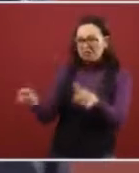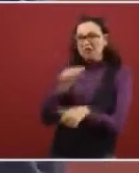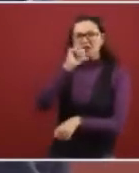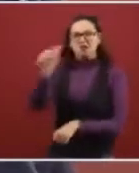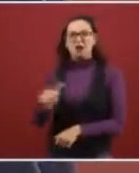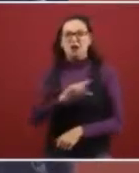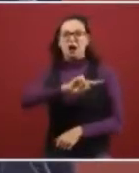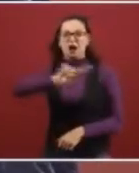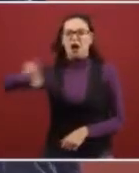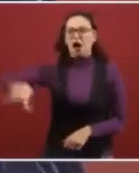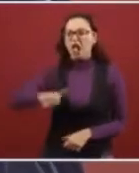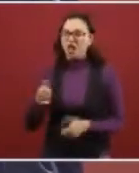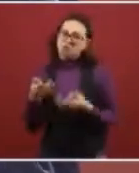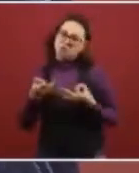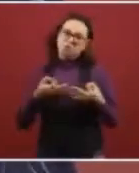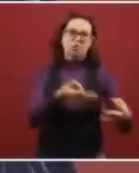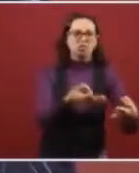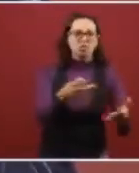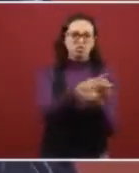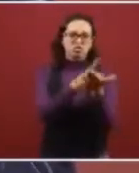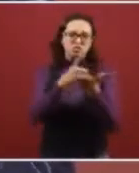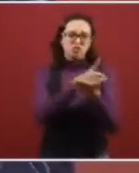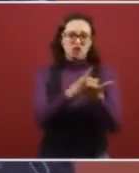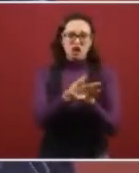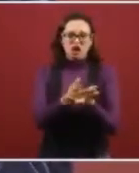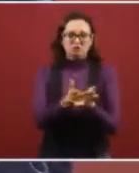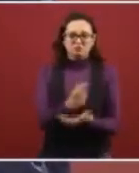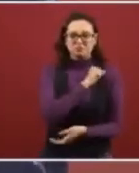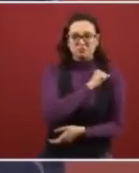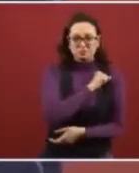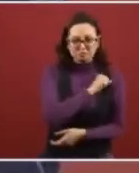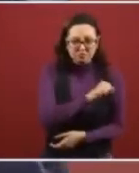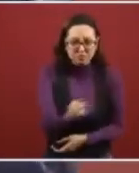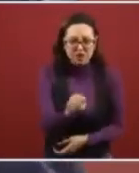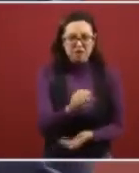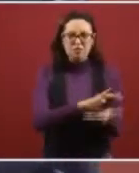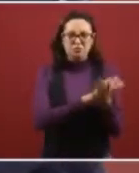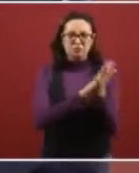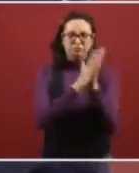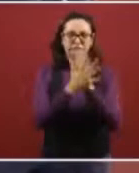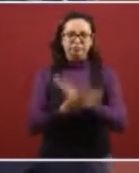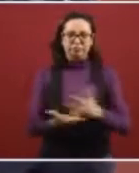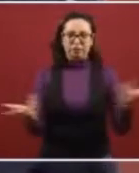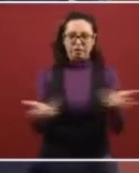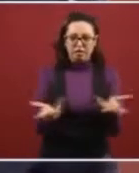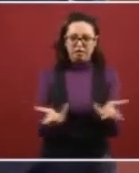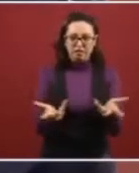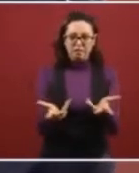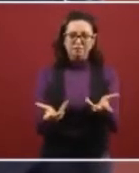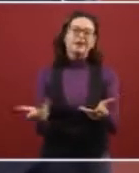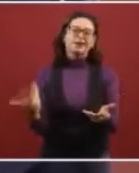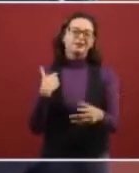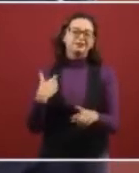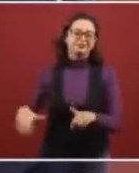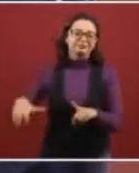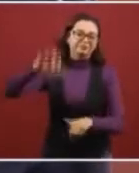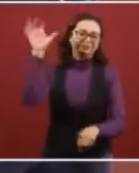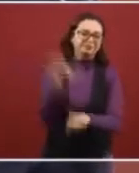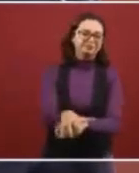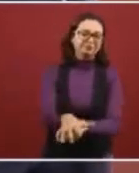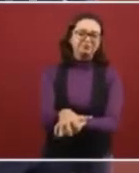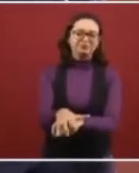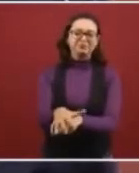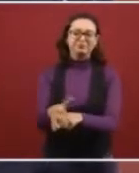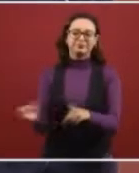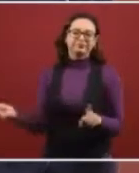and when the youth took the roads of antisocial behavior they would